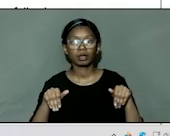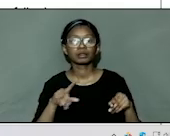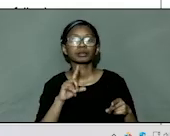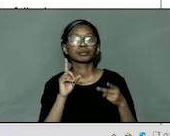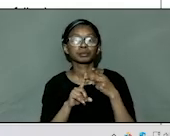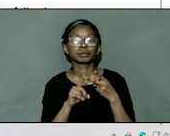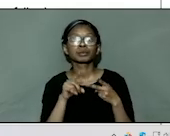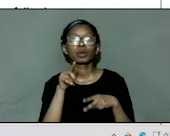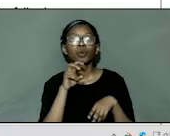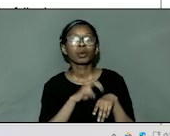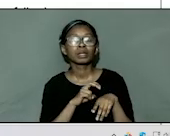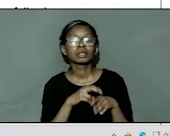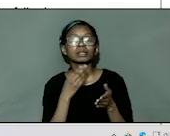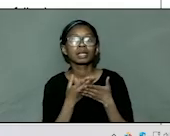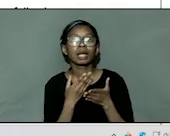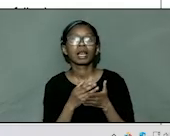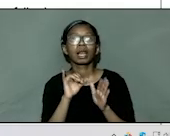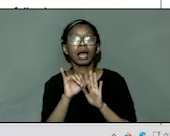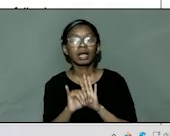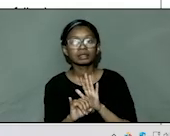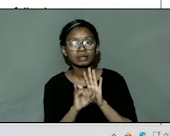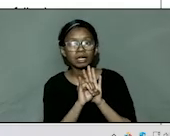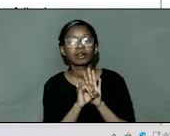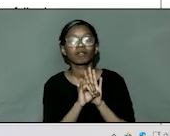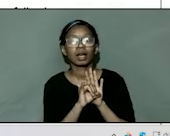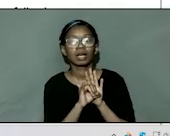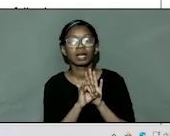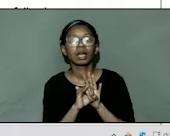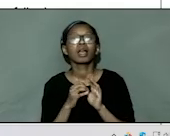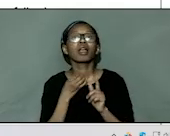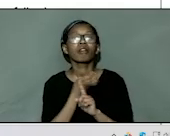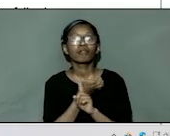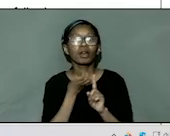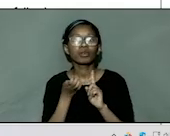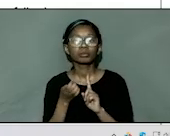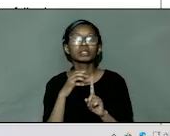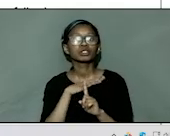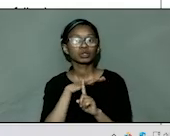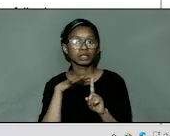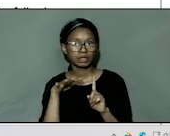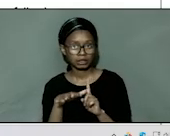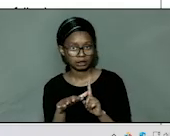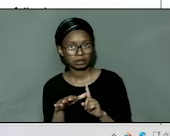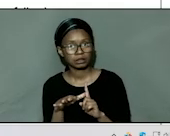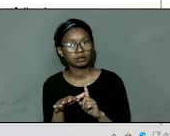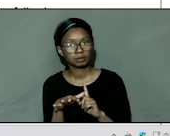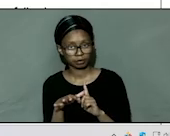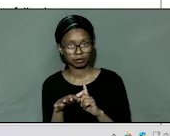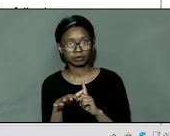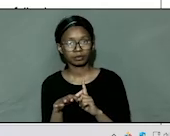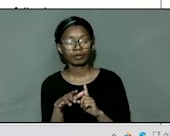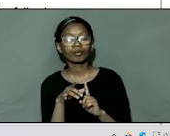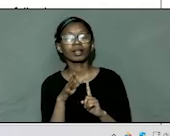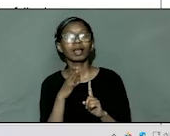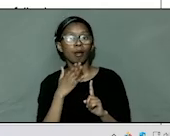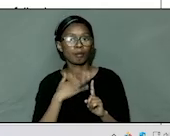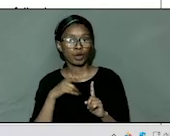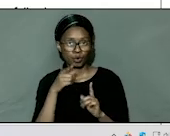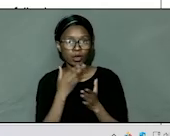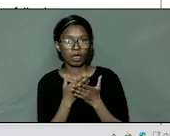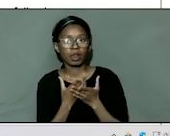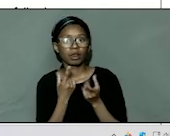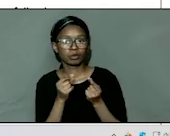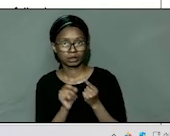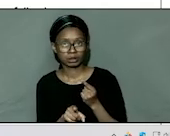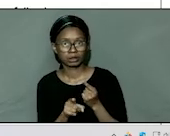you must be able to identify the environmental condition. That's what they want you to do. They